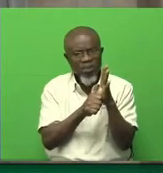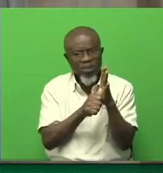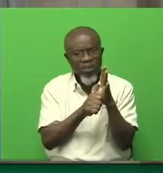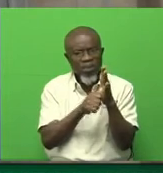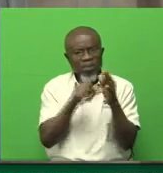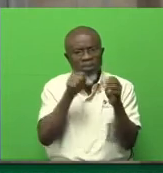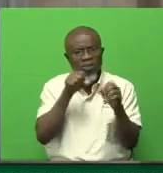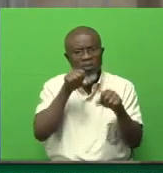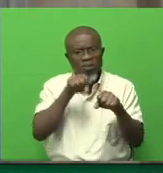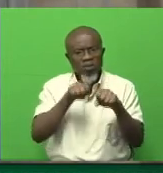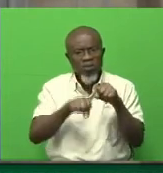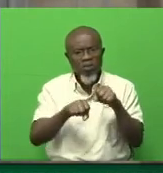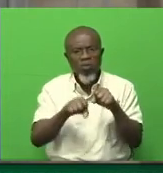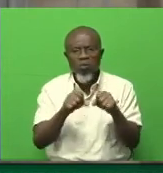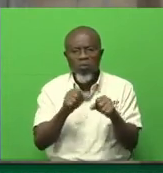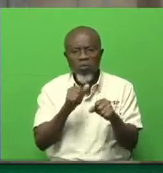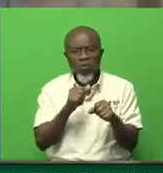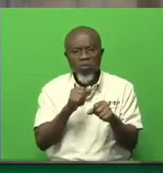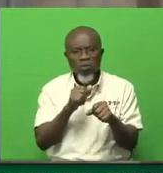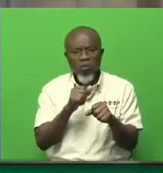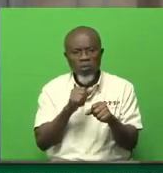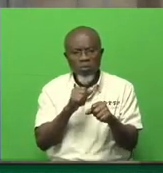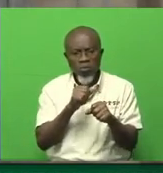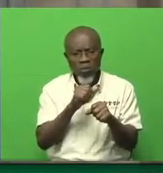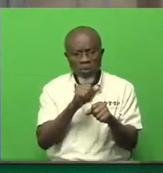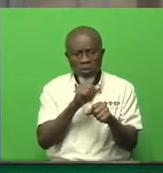performing Dentistry right